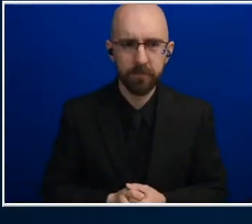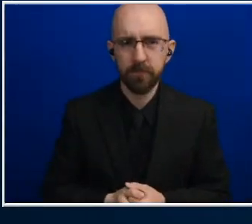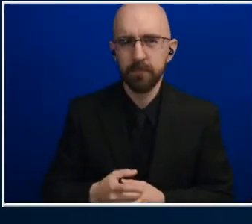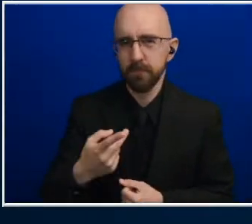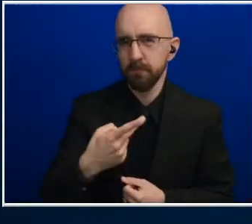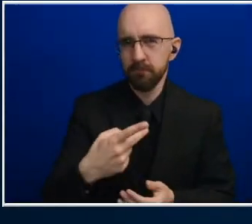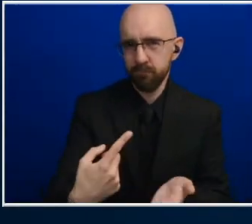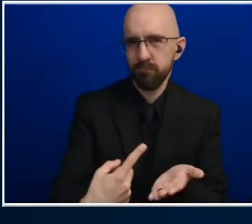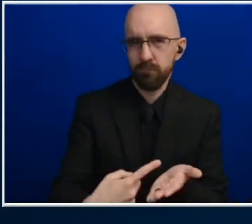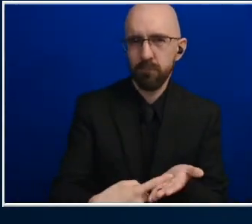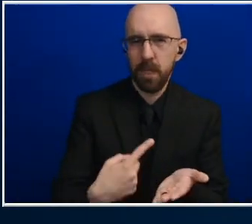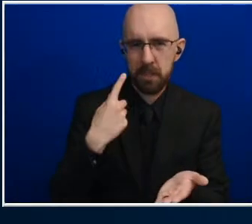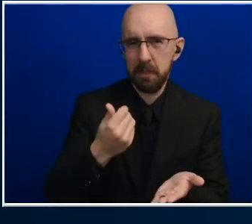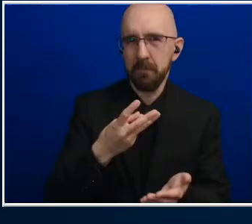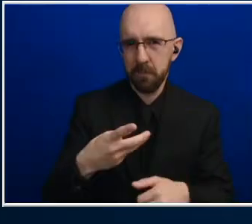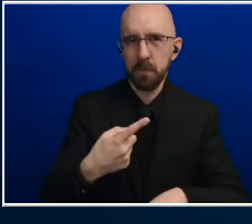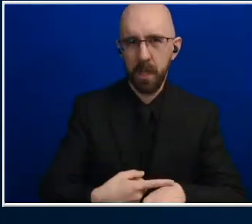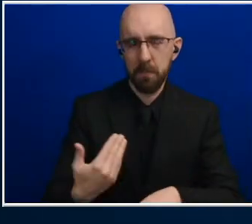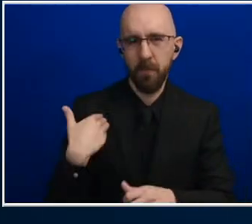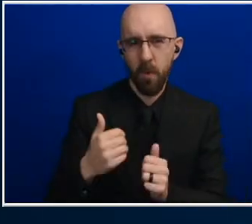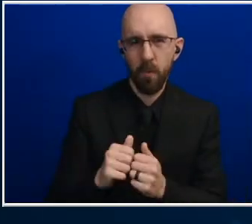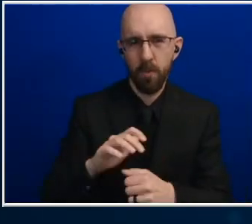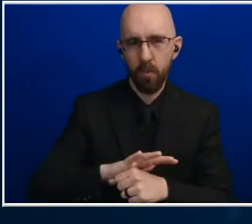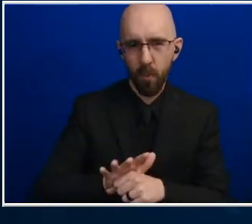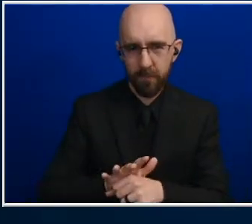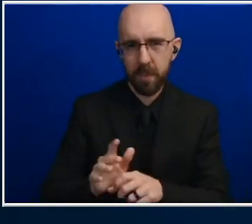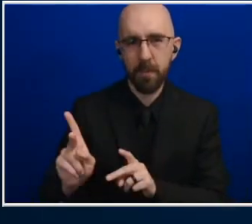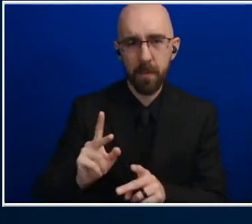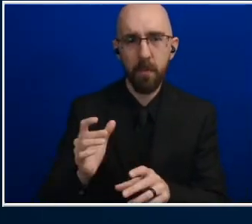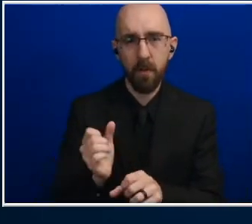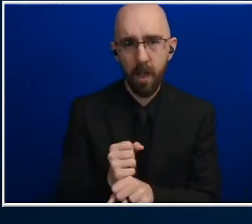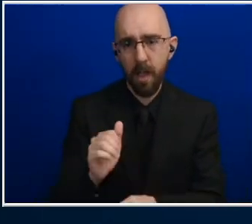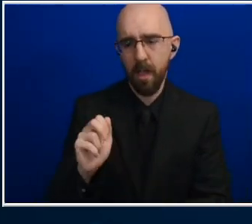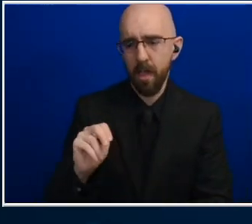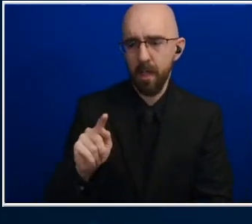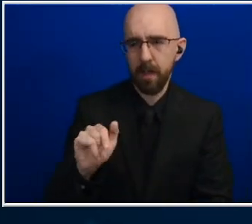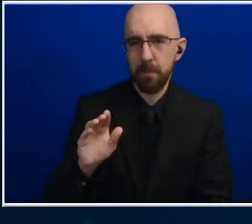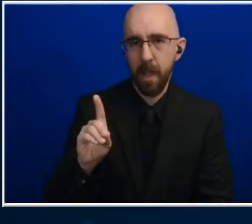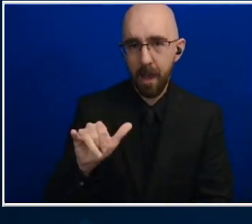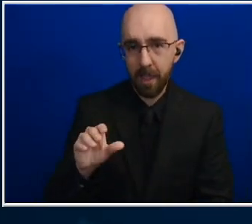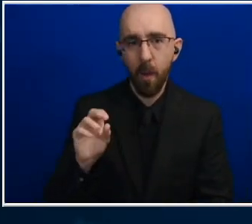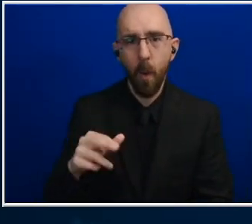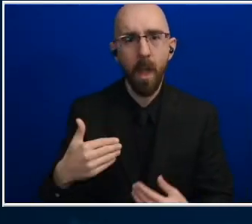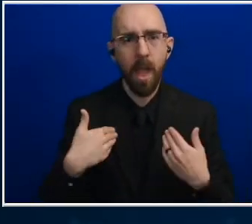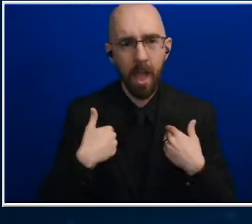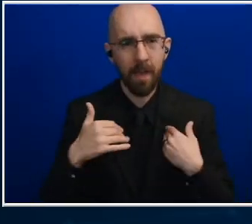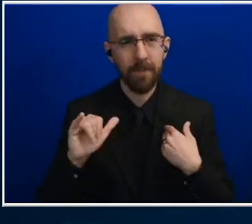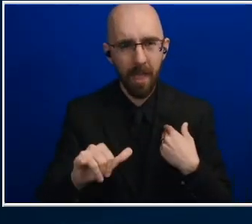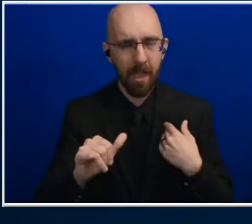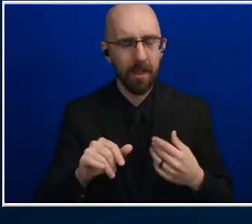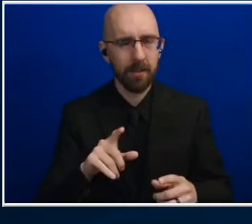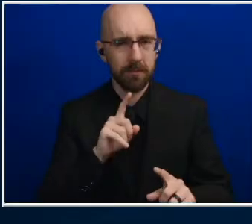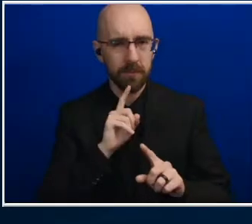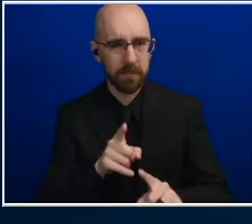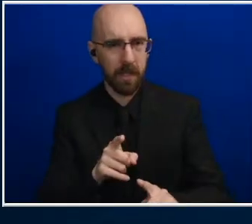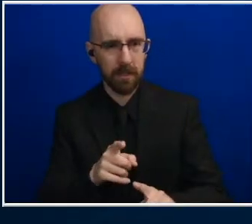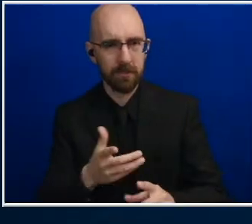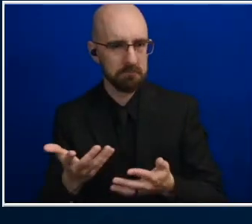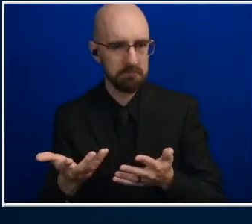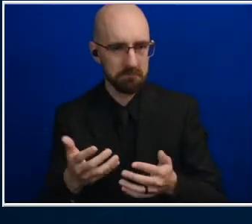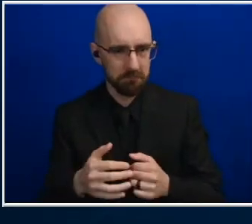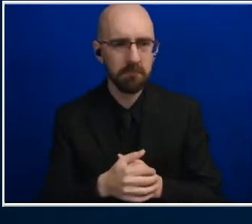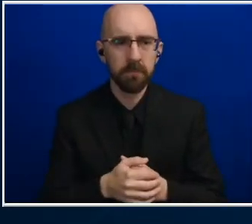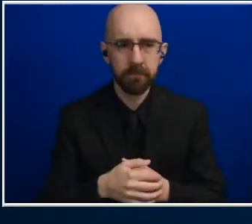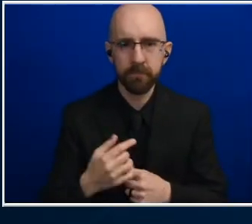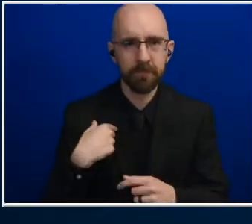few times before with COVID, whether people got the antibody or did they actually have that cellular response with their lymphocytes. Yeah, I mean, I can't follow that